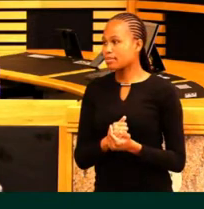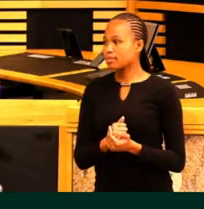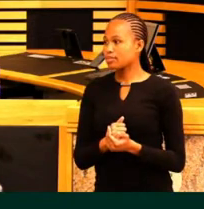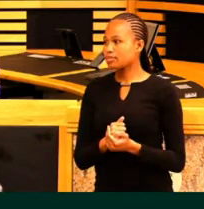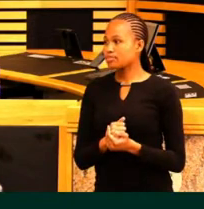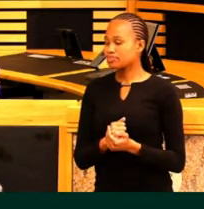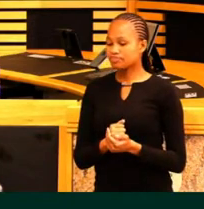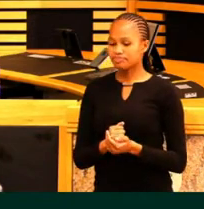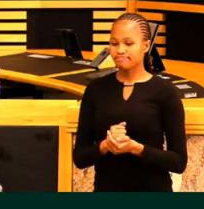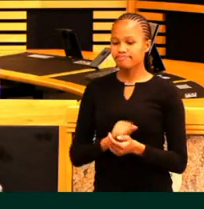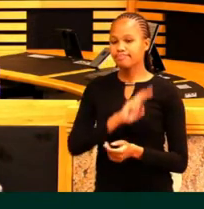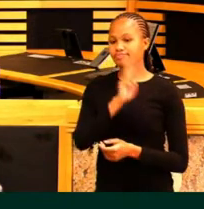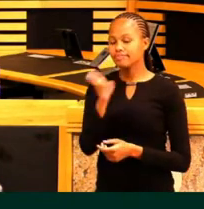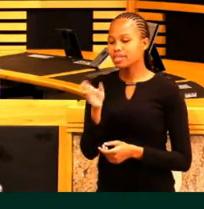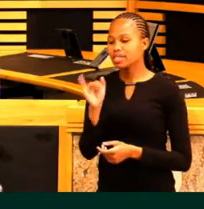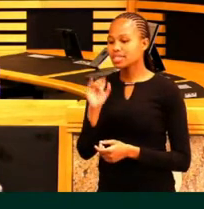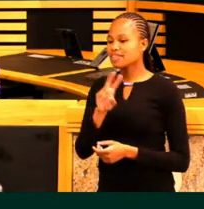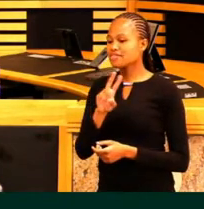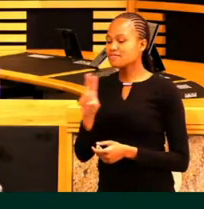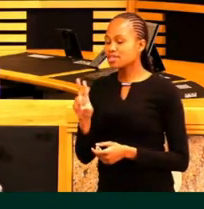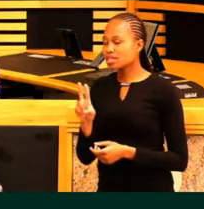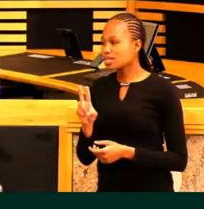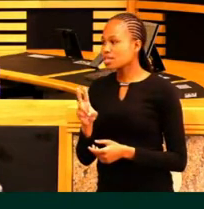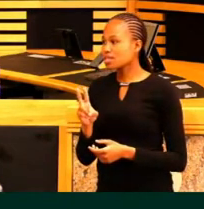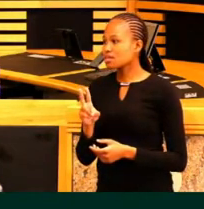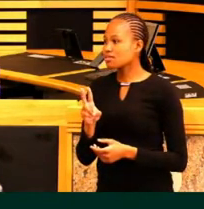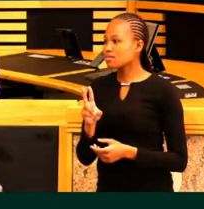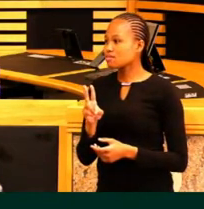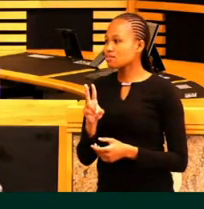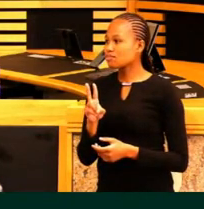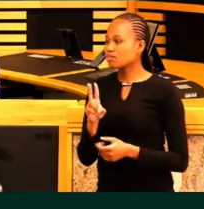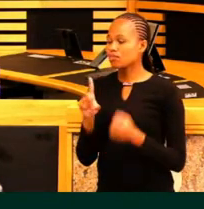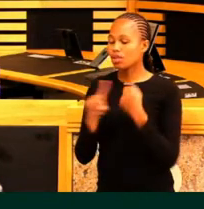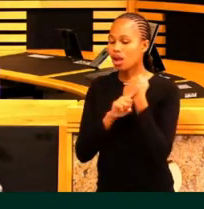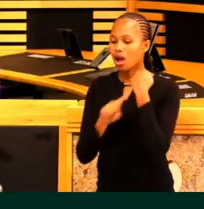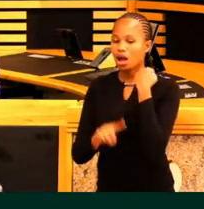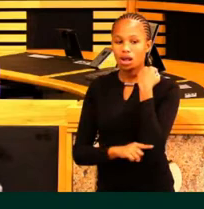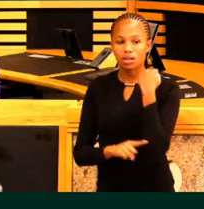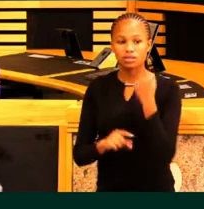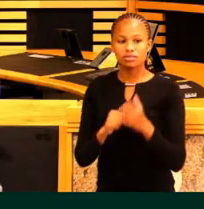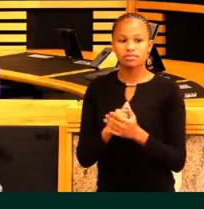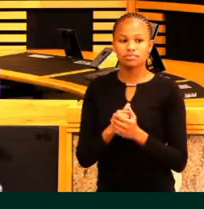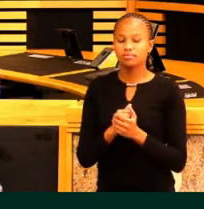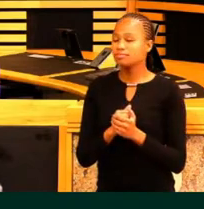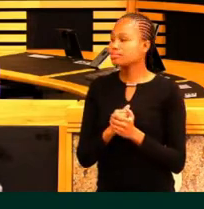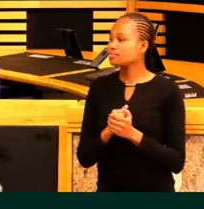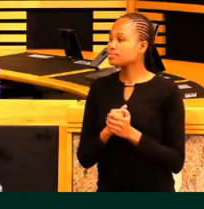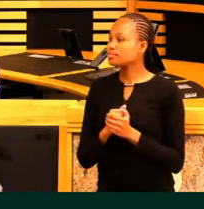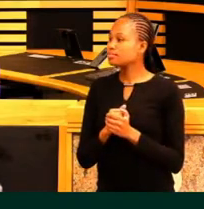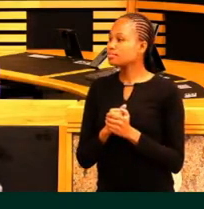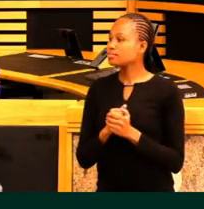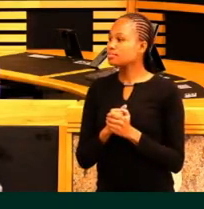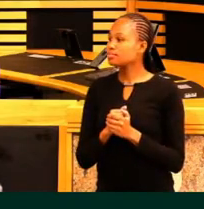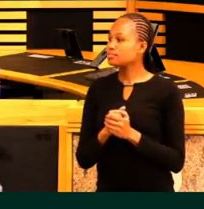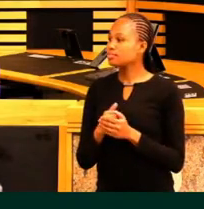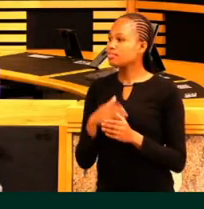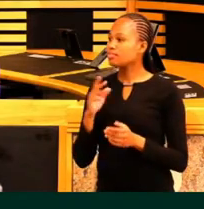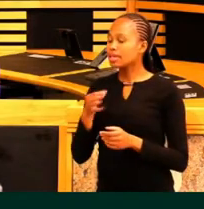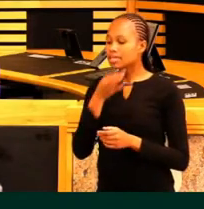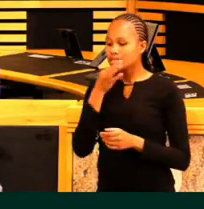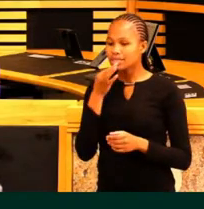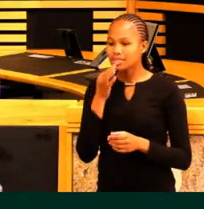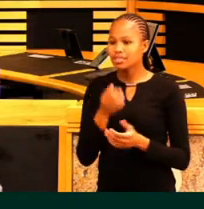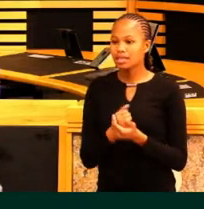HIV and AIDS lastly I think we must declare that as a pandemic